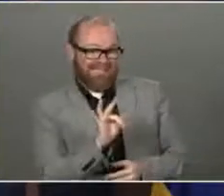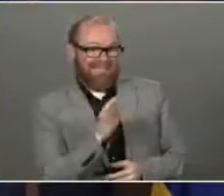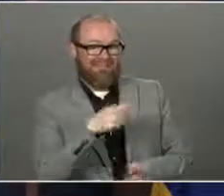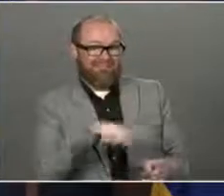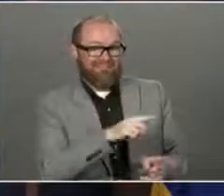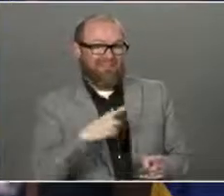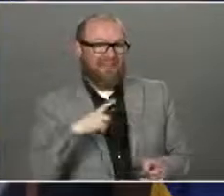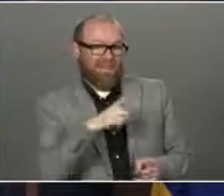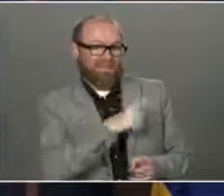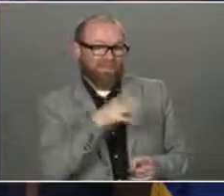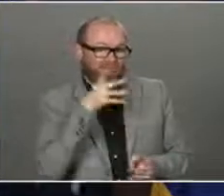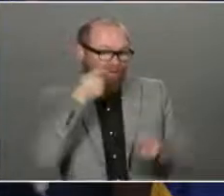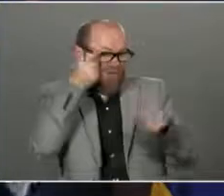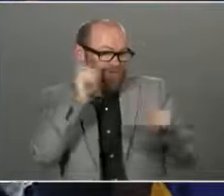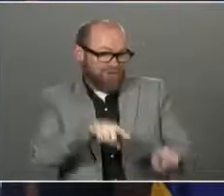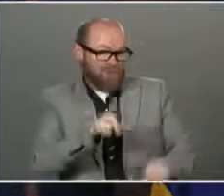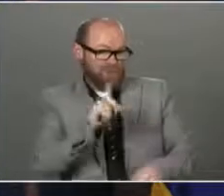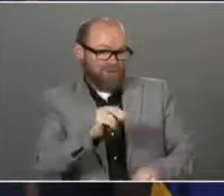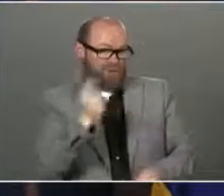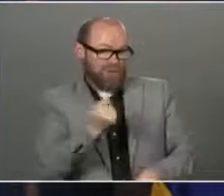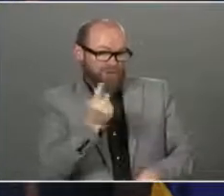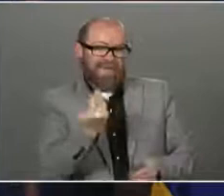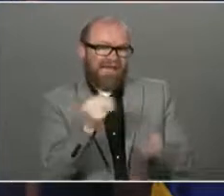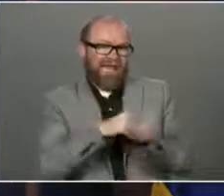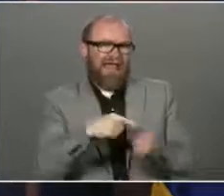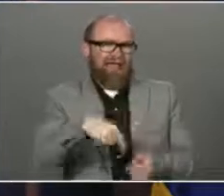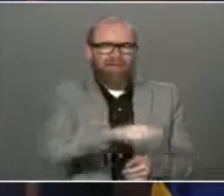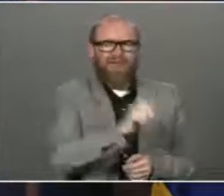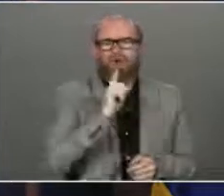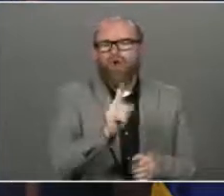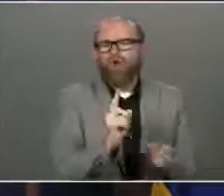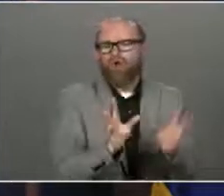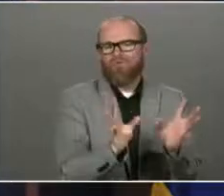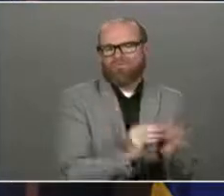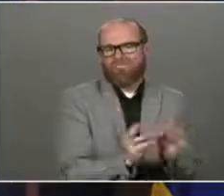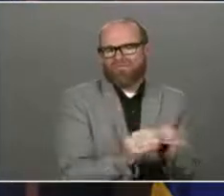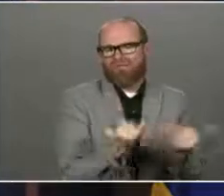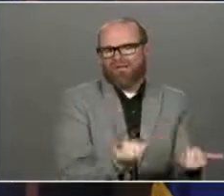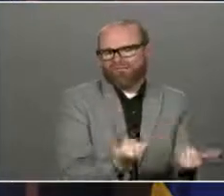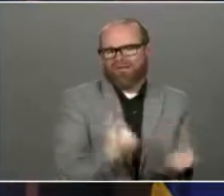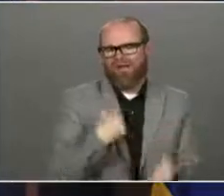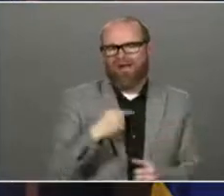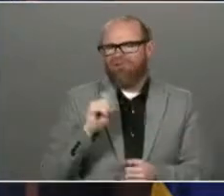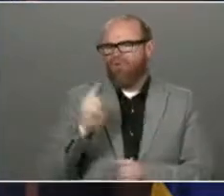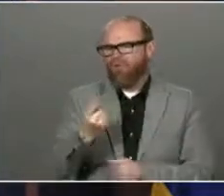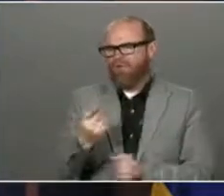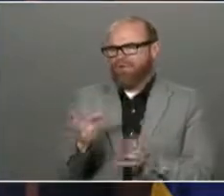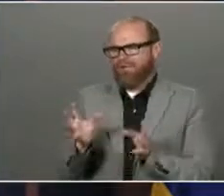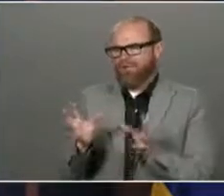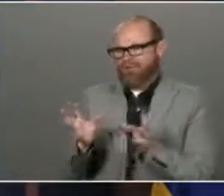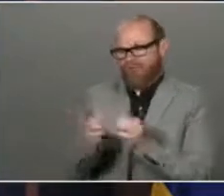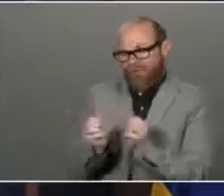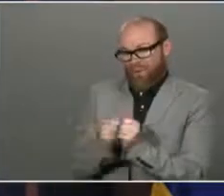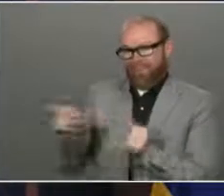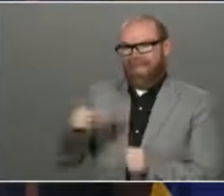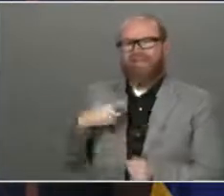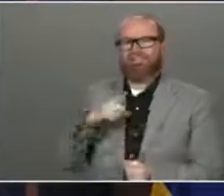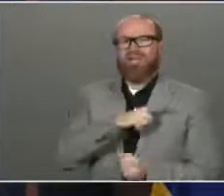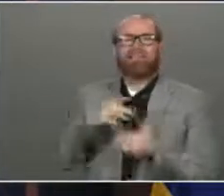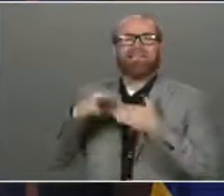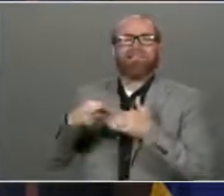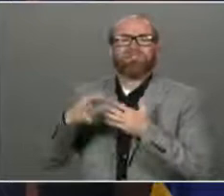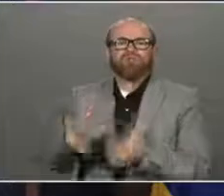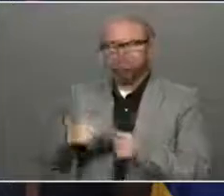will agree to do something, and they're meeting to have these conversations. I've only met with legislative leadership. They're going to be meeting